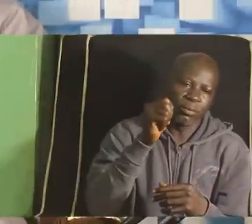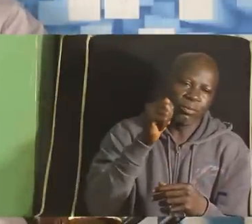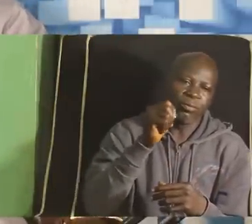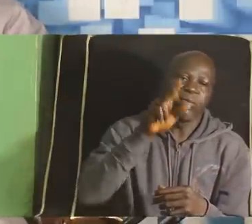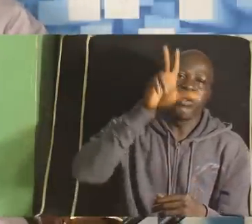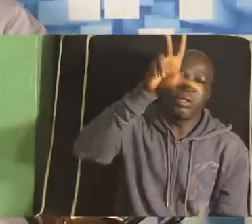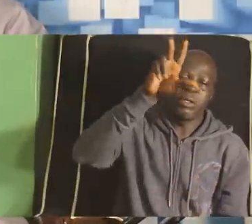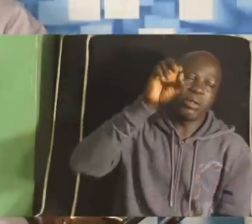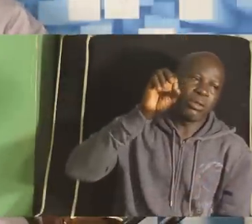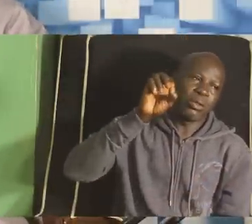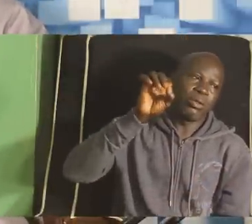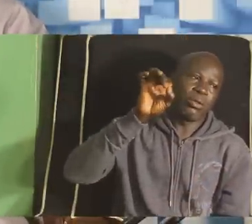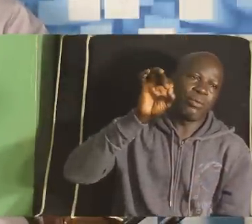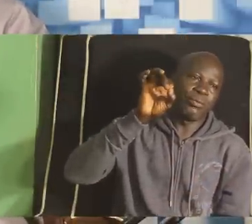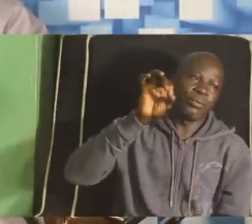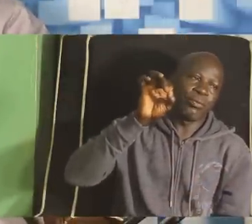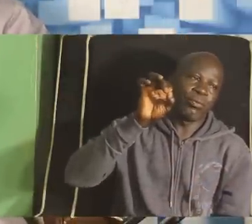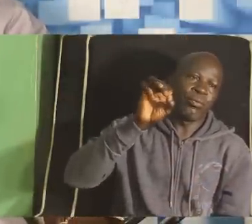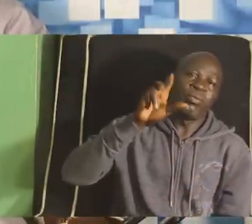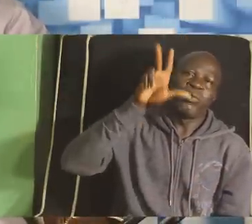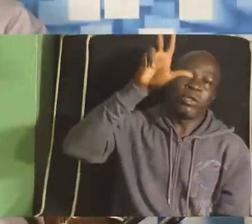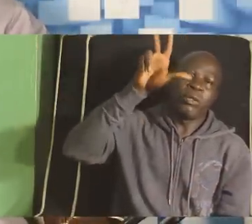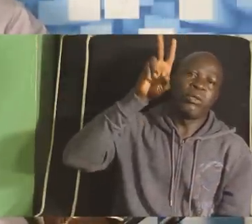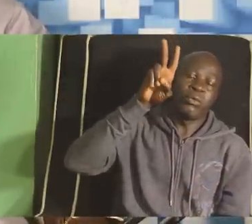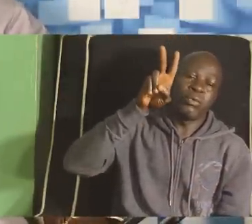We have testimony.